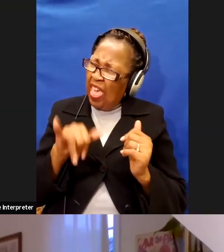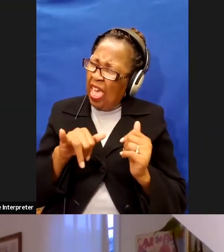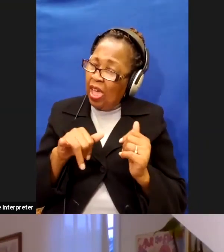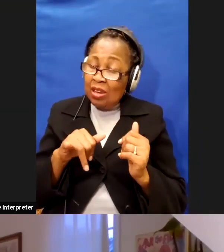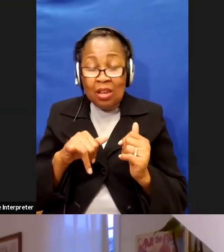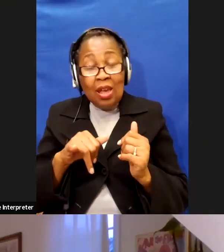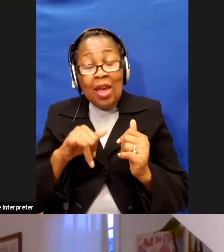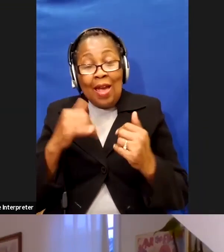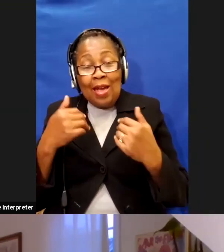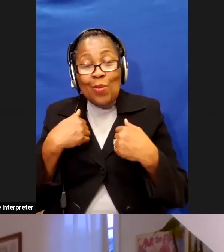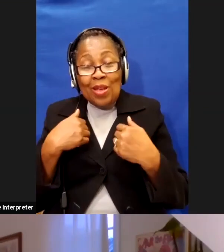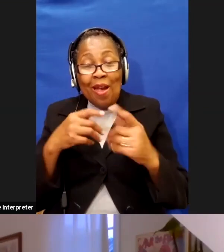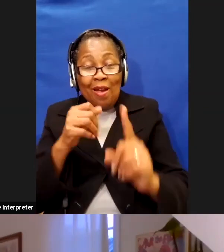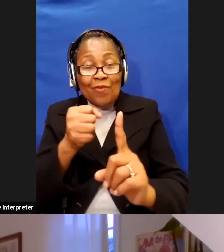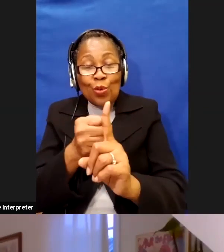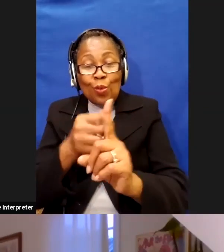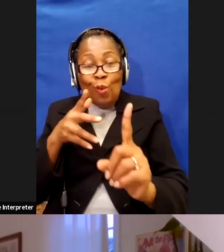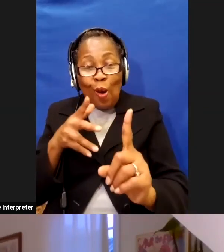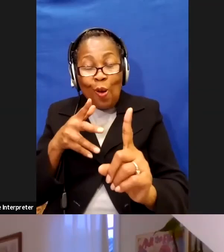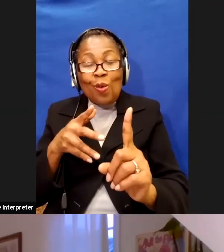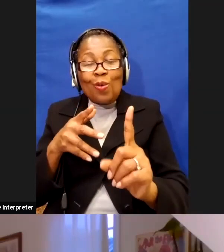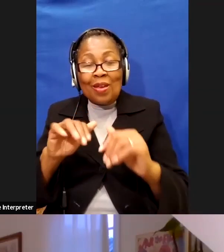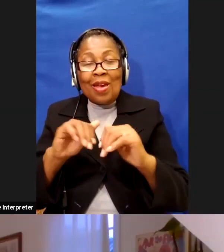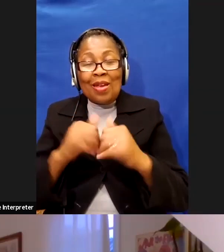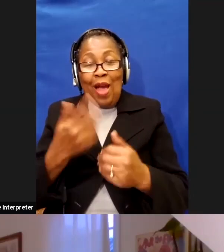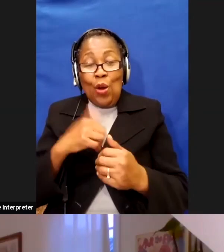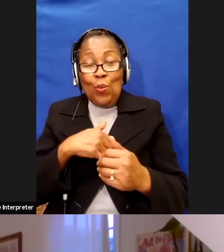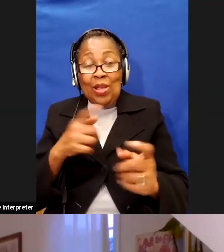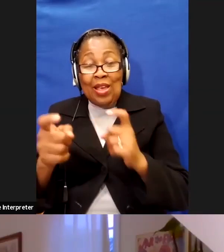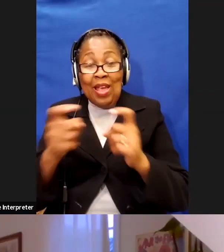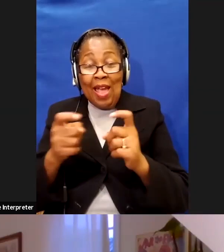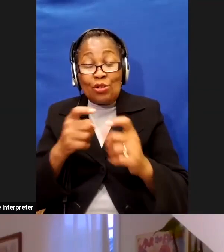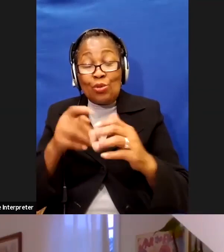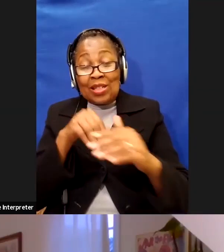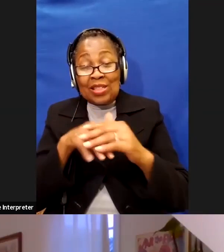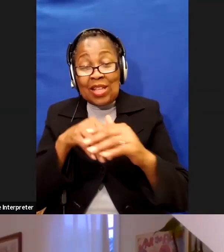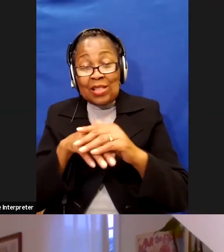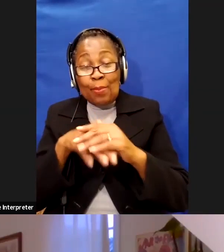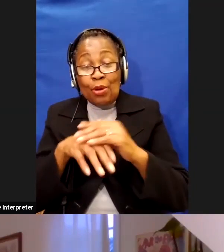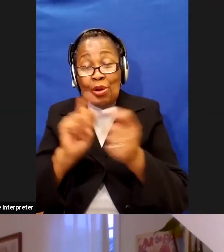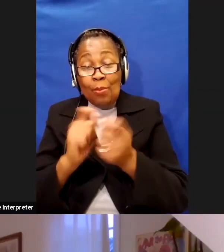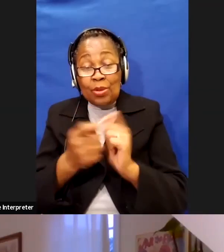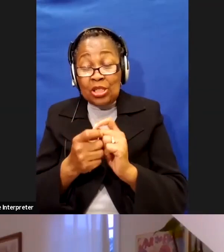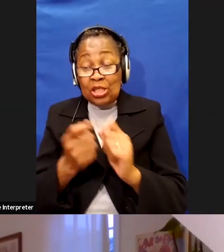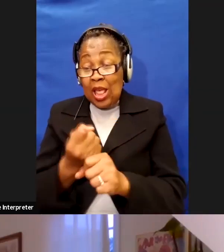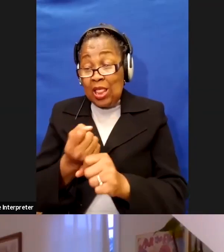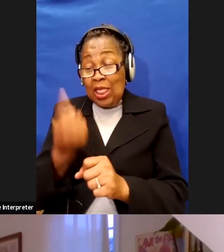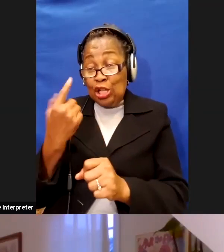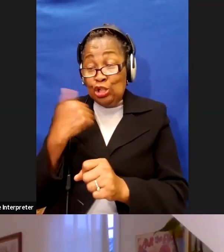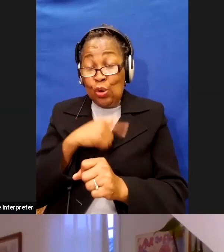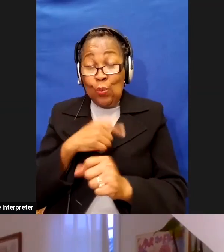have grown in how we have handled accessible accommodations to last year, where we've served